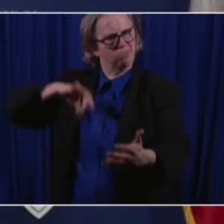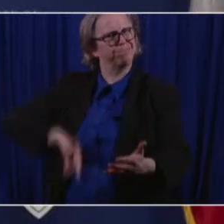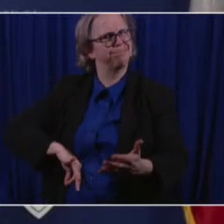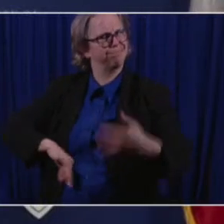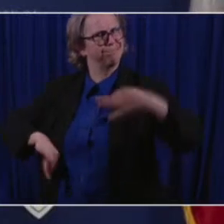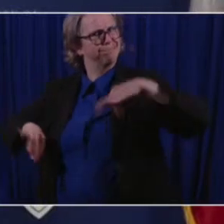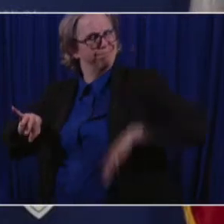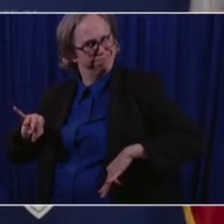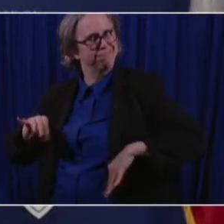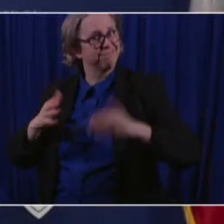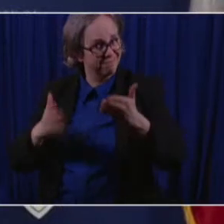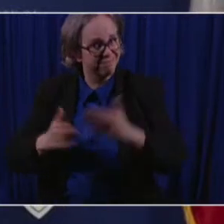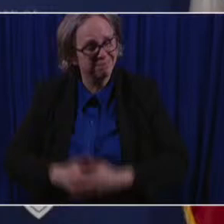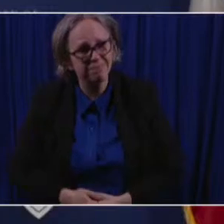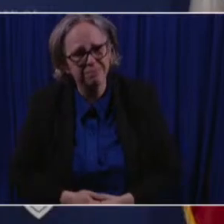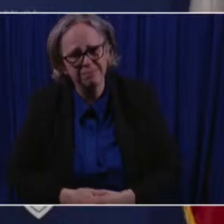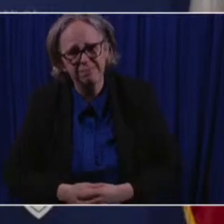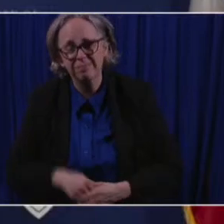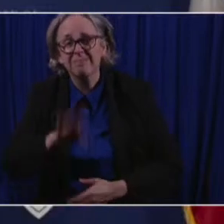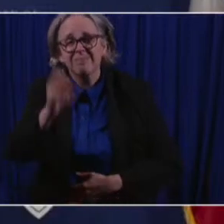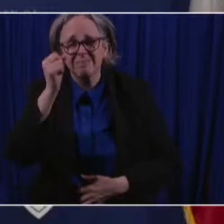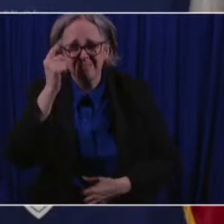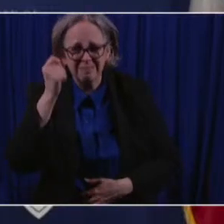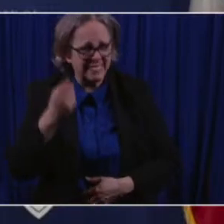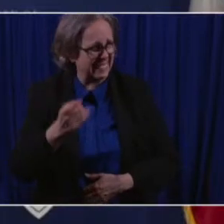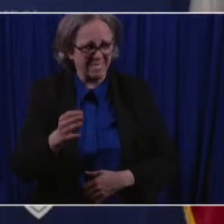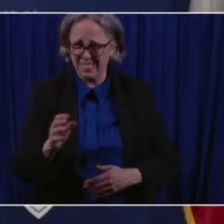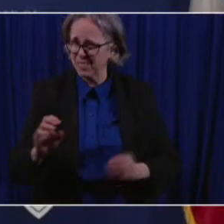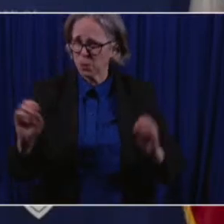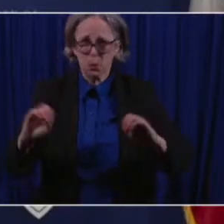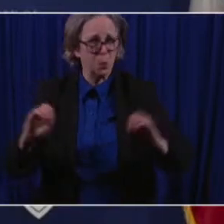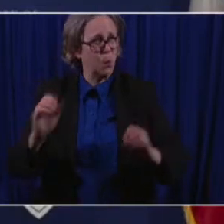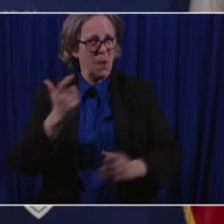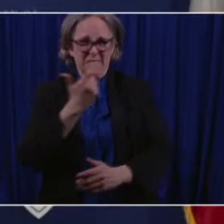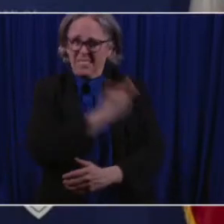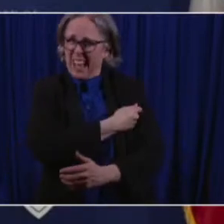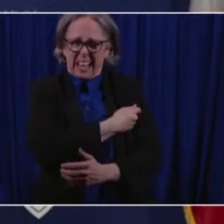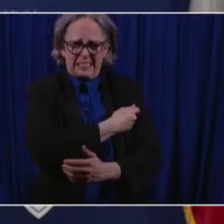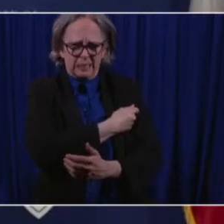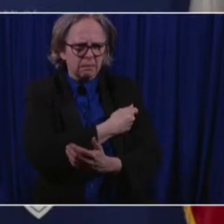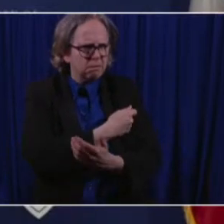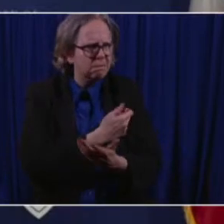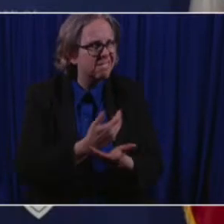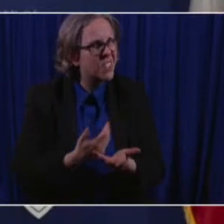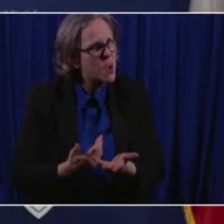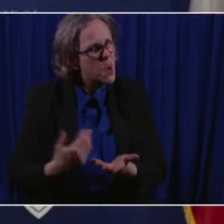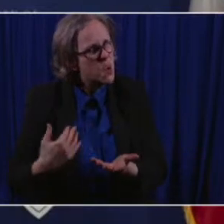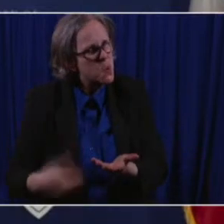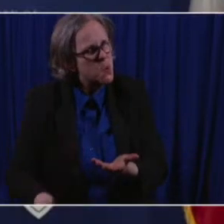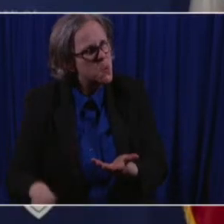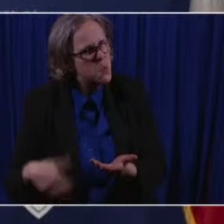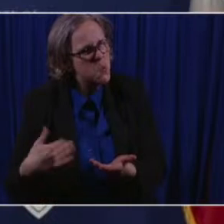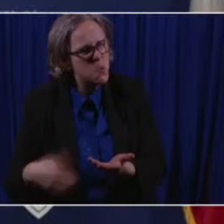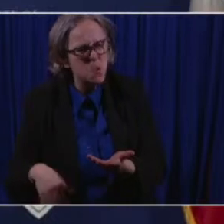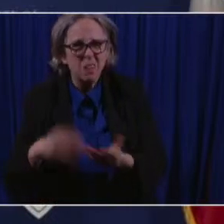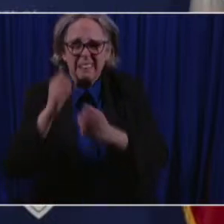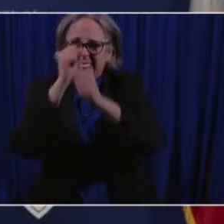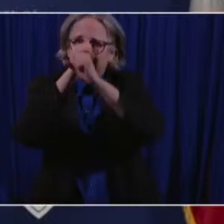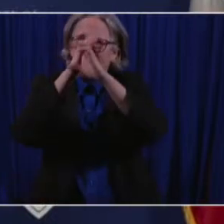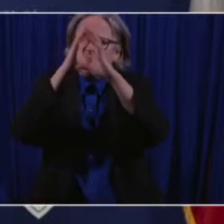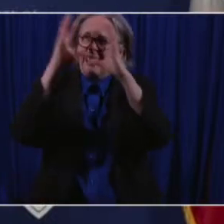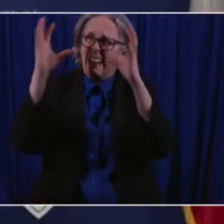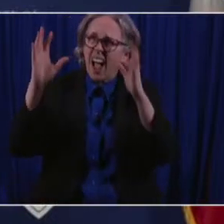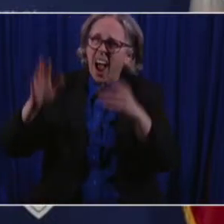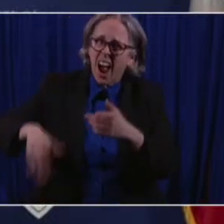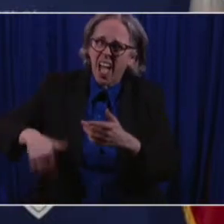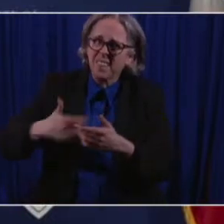not vaccinated, if we didn't have the vaccine and had not already eliminated 35% of the people in the state from being able to